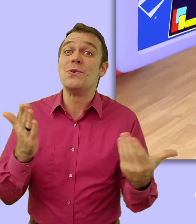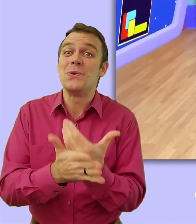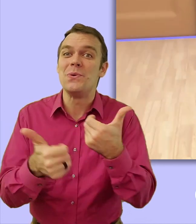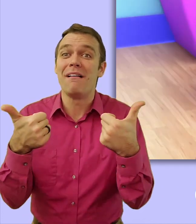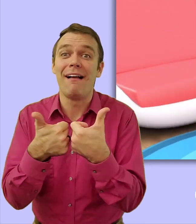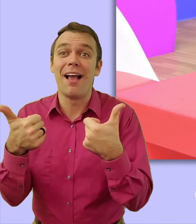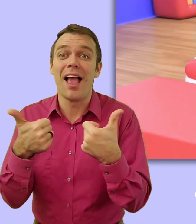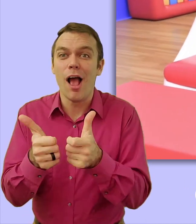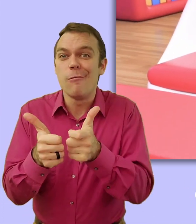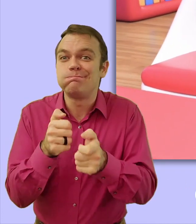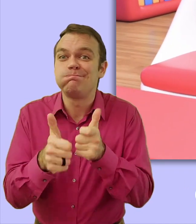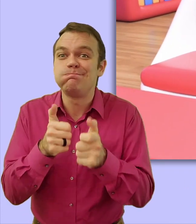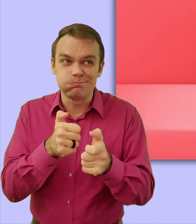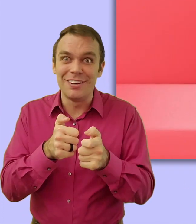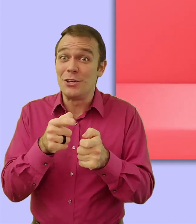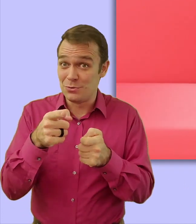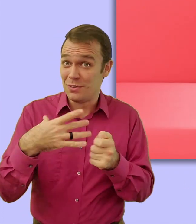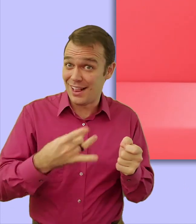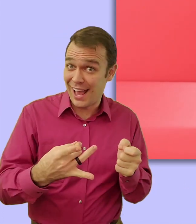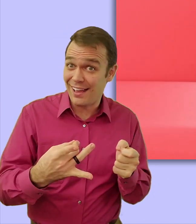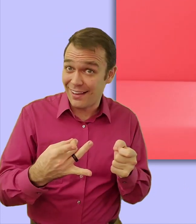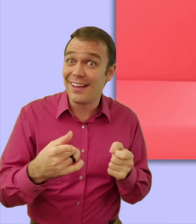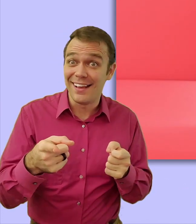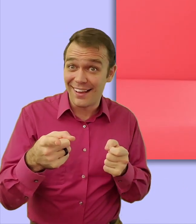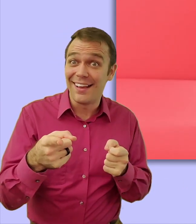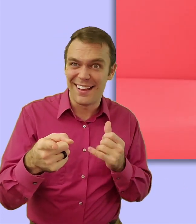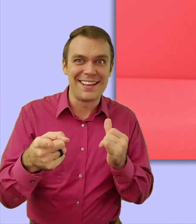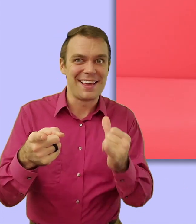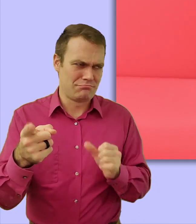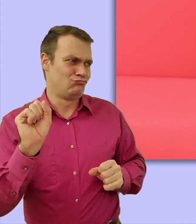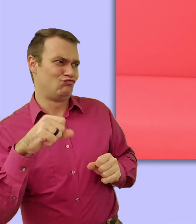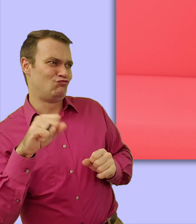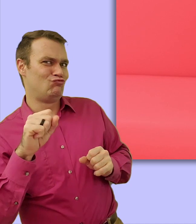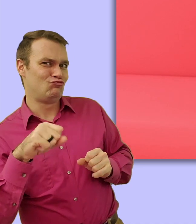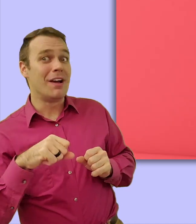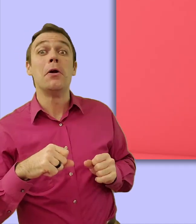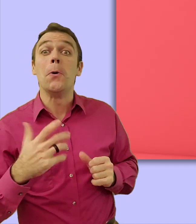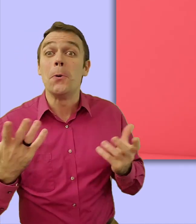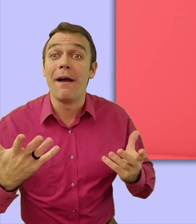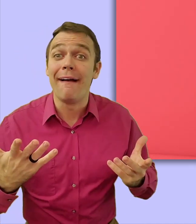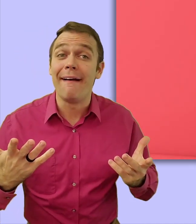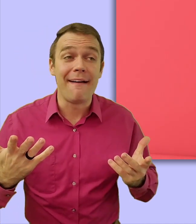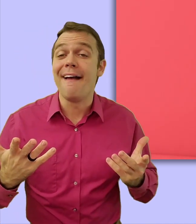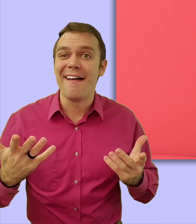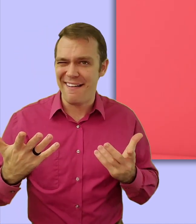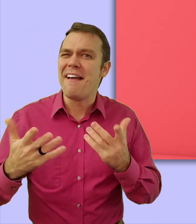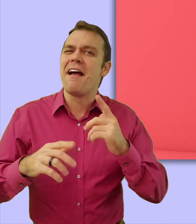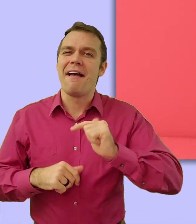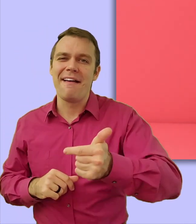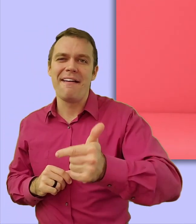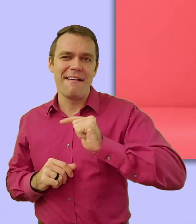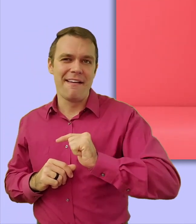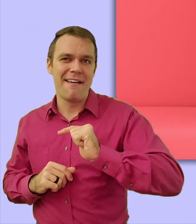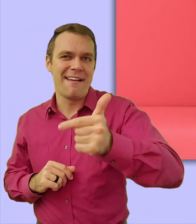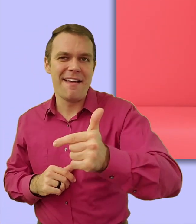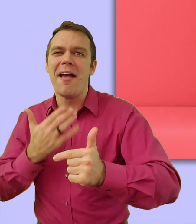new computer game. I know you like to play too. Of course. So I say, hey, let's